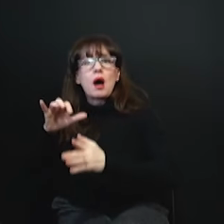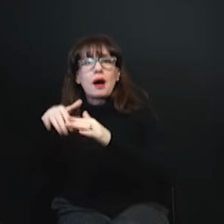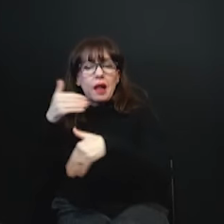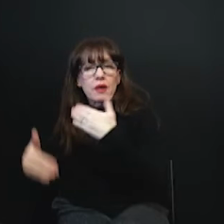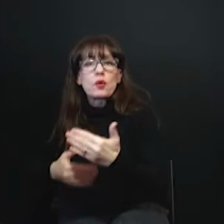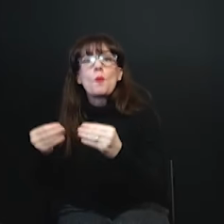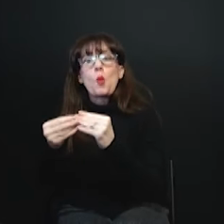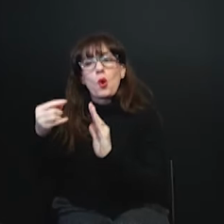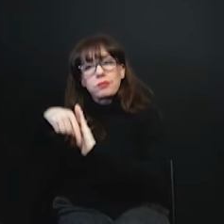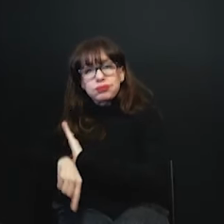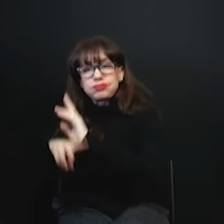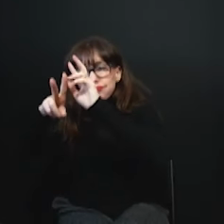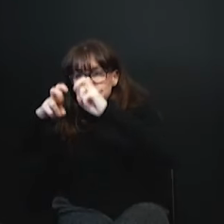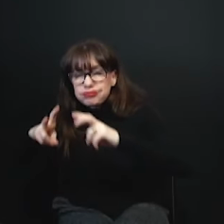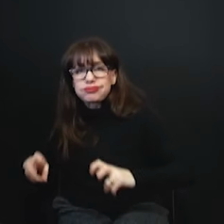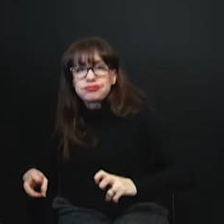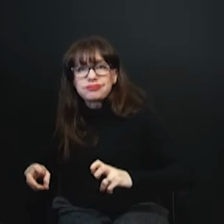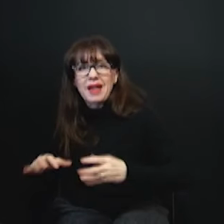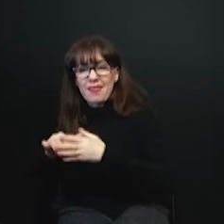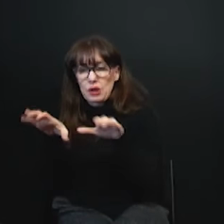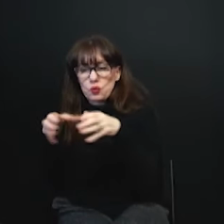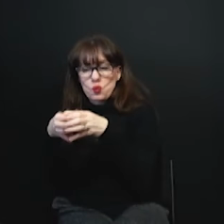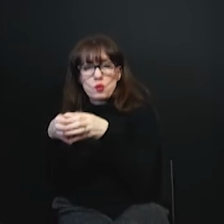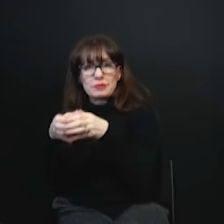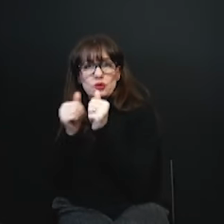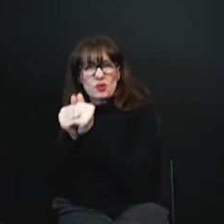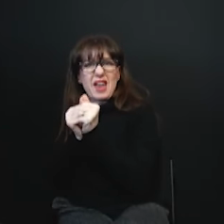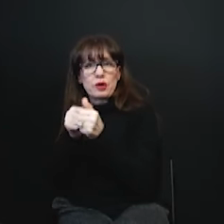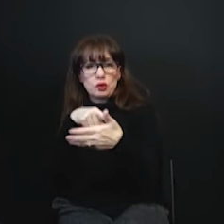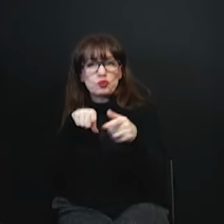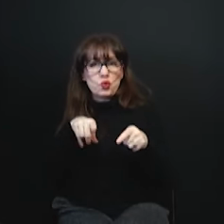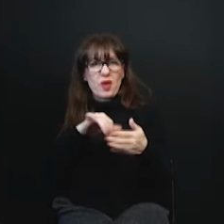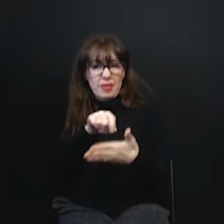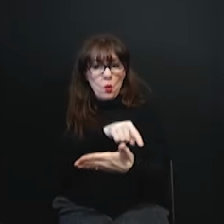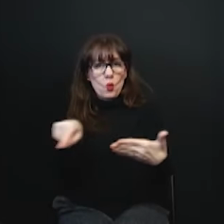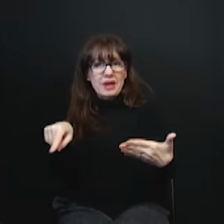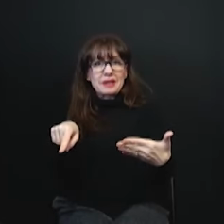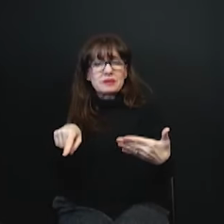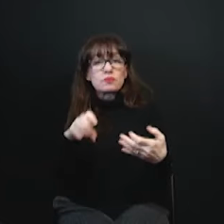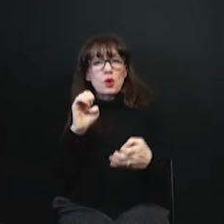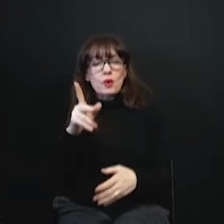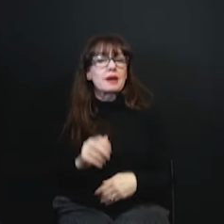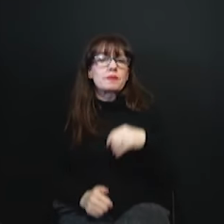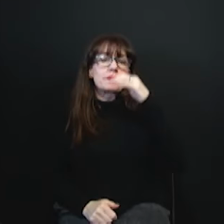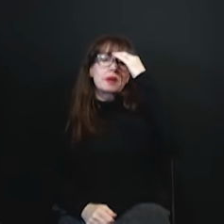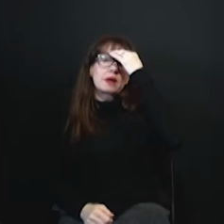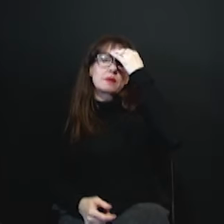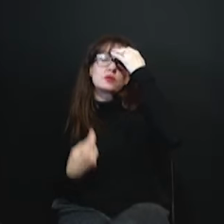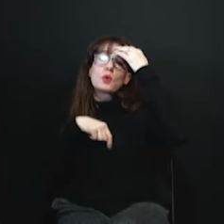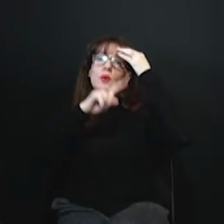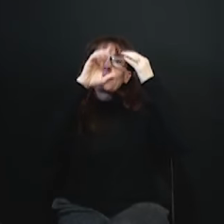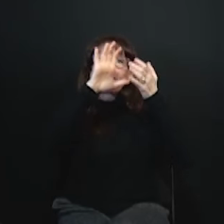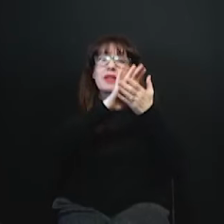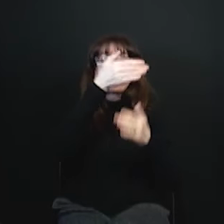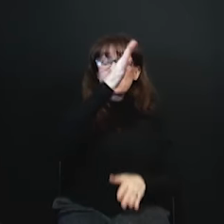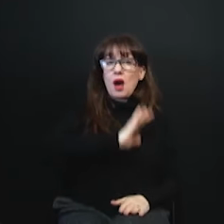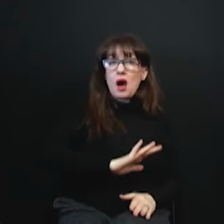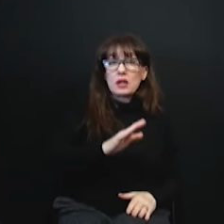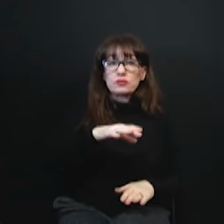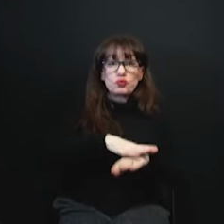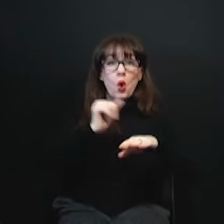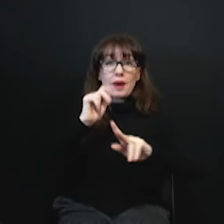in smaller groups together all throughout the week as we grow as a church, all right? And so as we believe God is drawing people